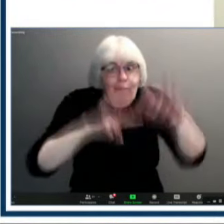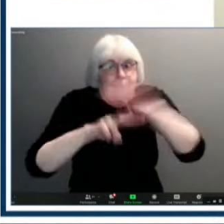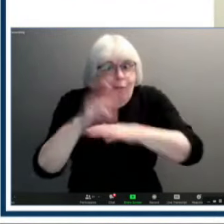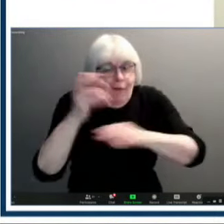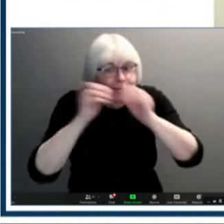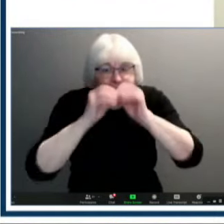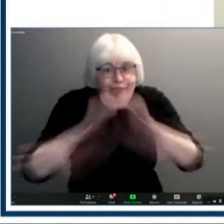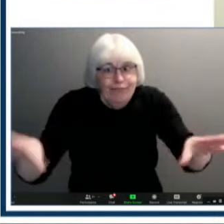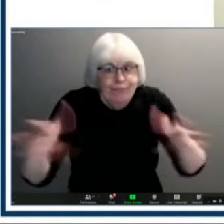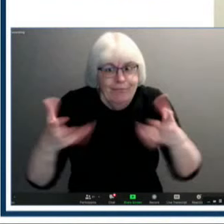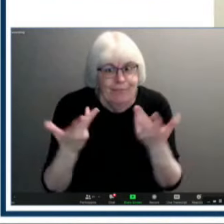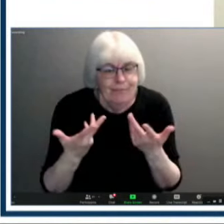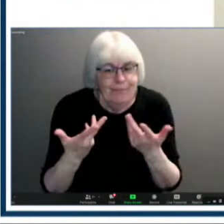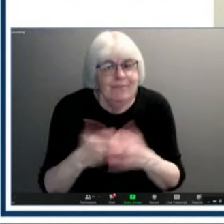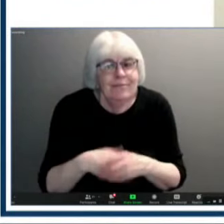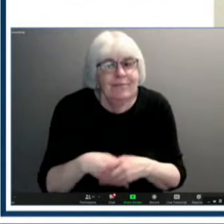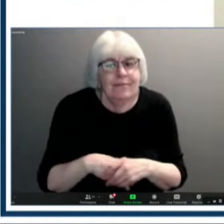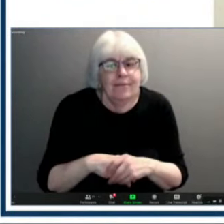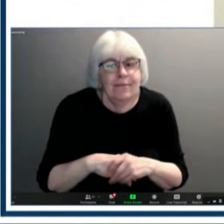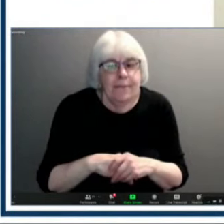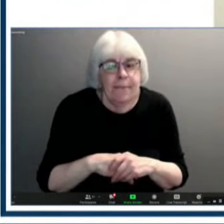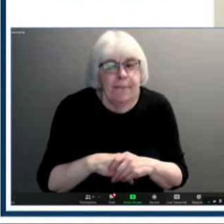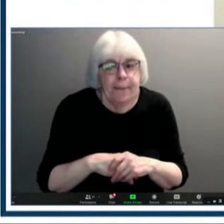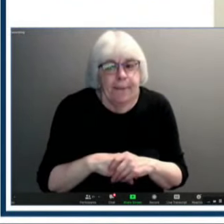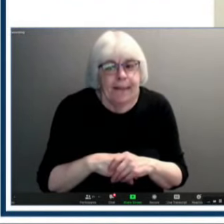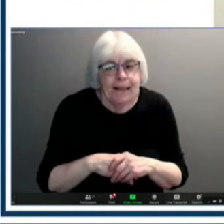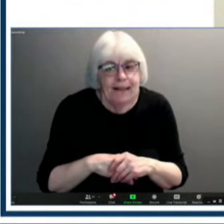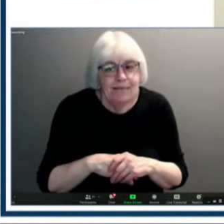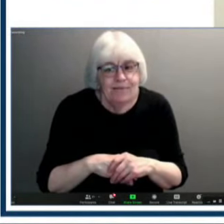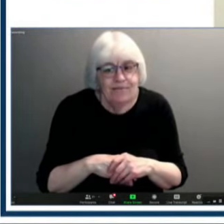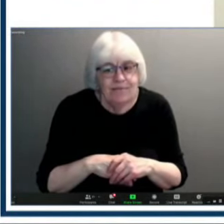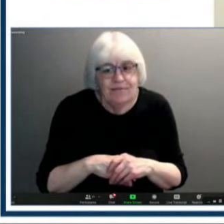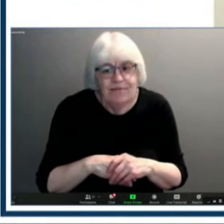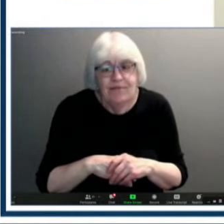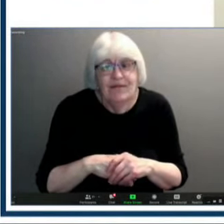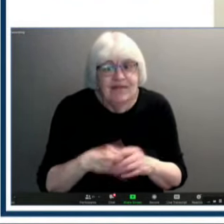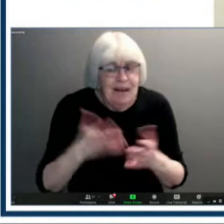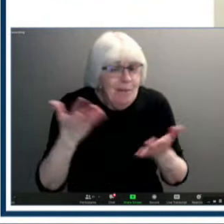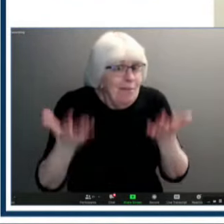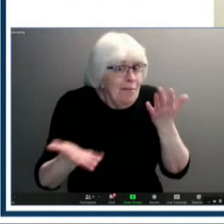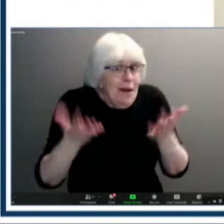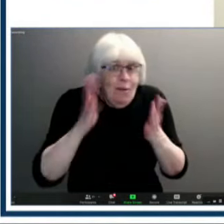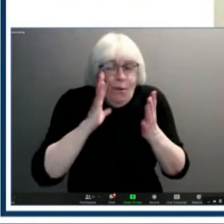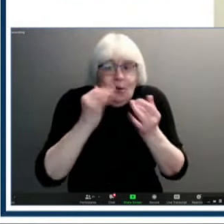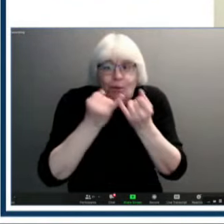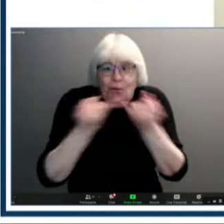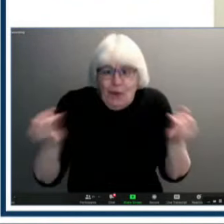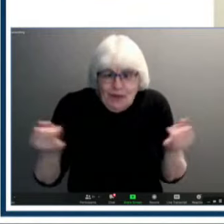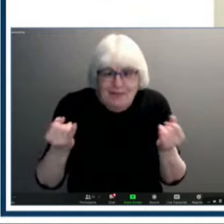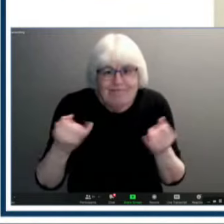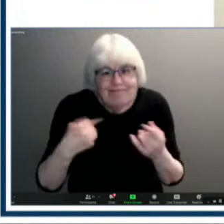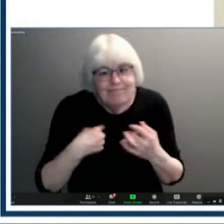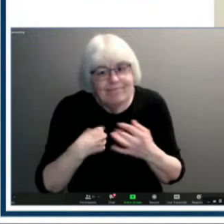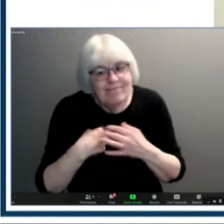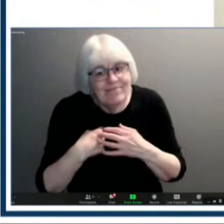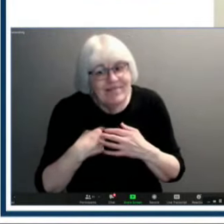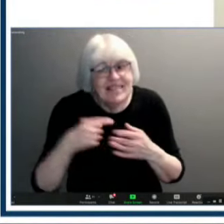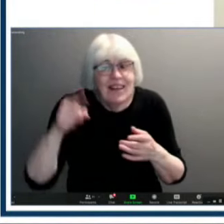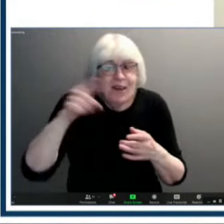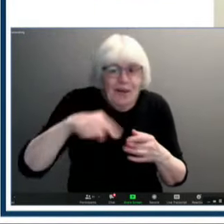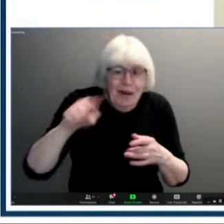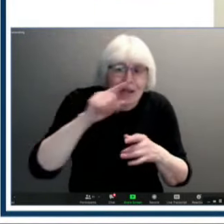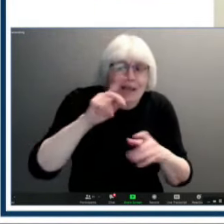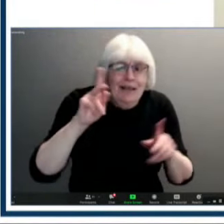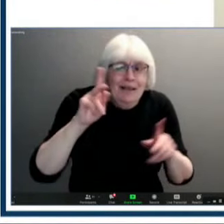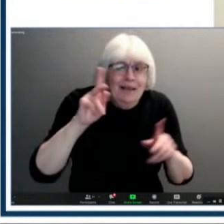the potential to get worse. And I know Nova Scotians, I think, understand my focus on fixing